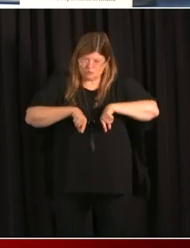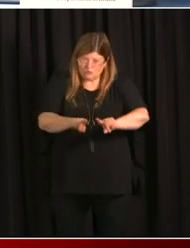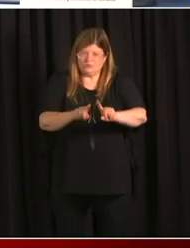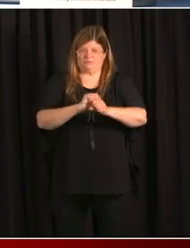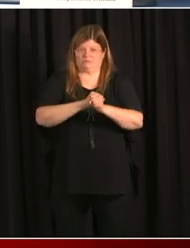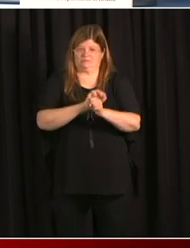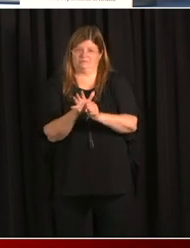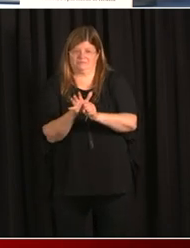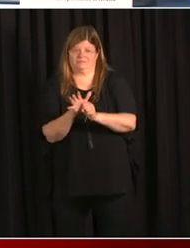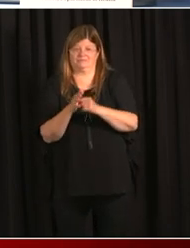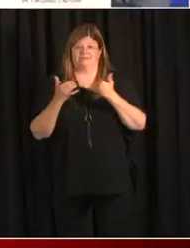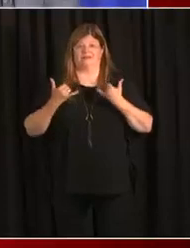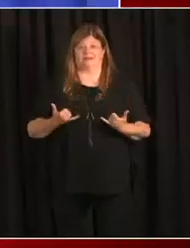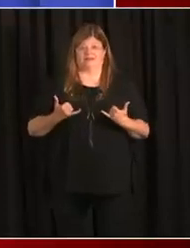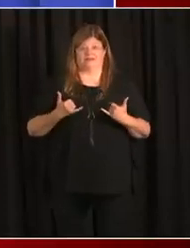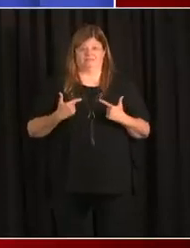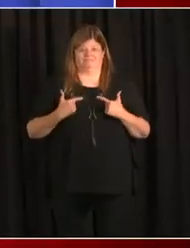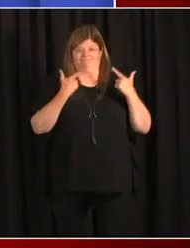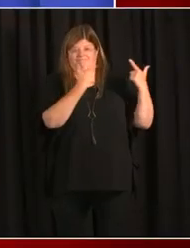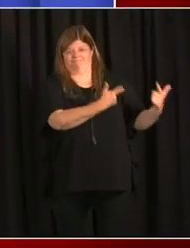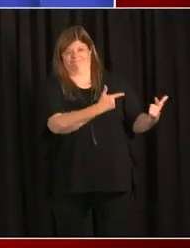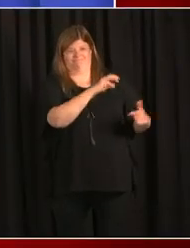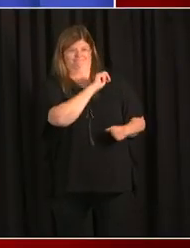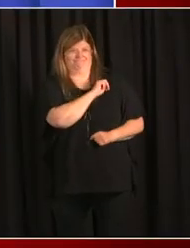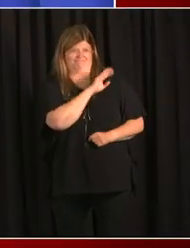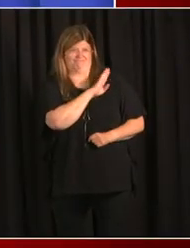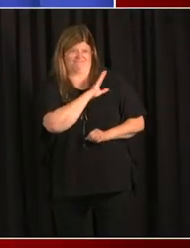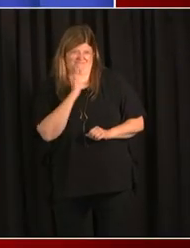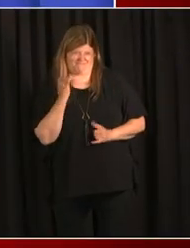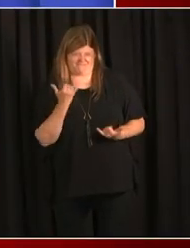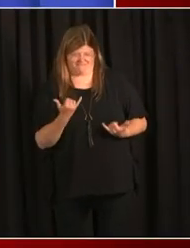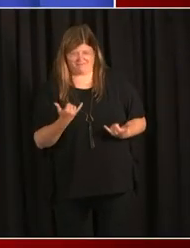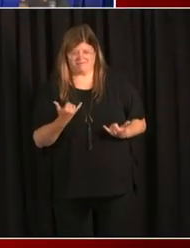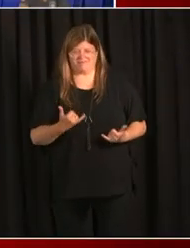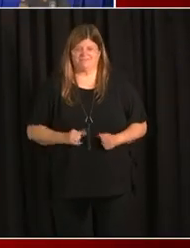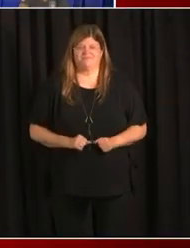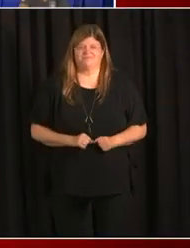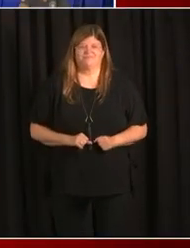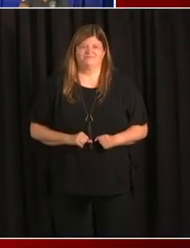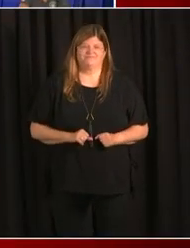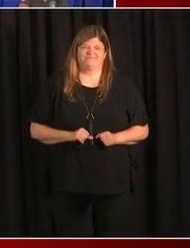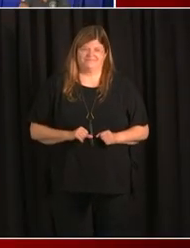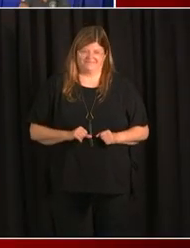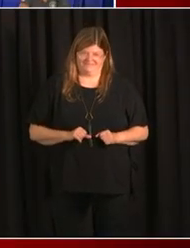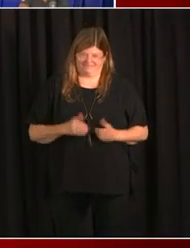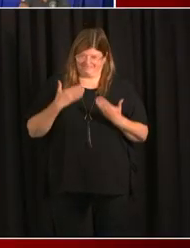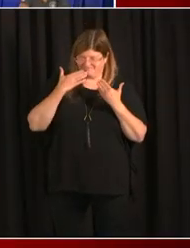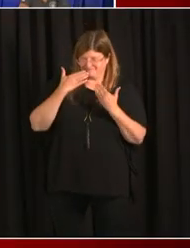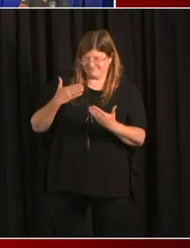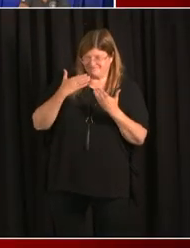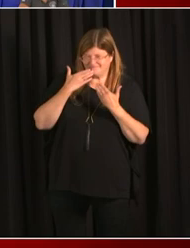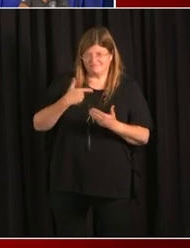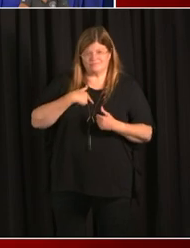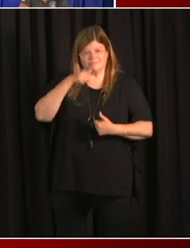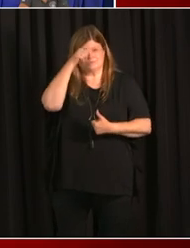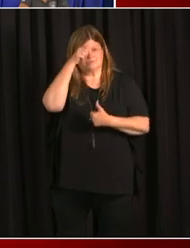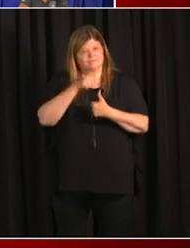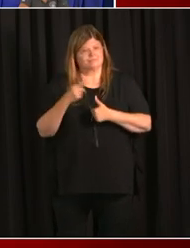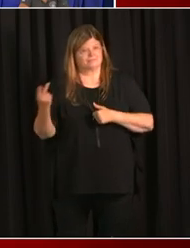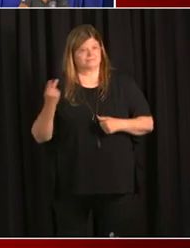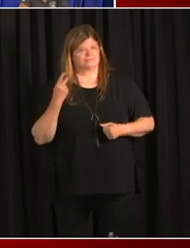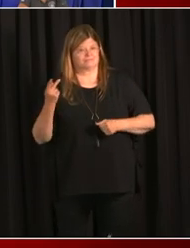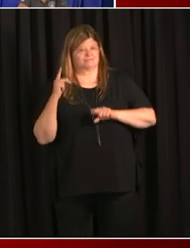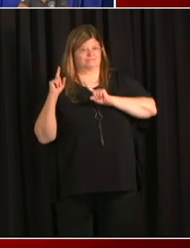with that, I'll turn it back to you, Madam Mayor. Thank you very much, Dr. Nesbitt. And I remember when we were at Whitman